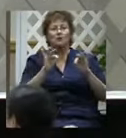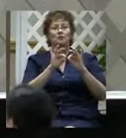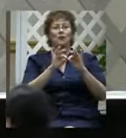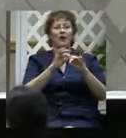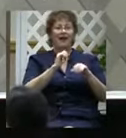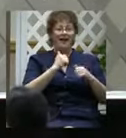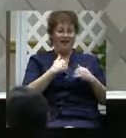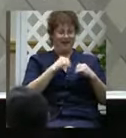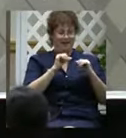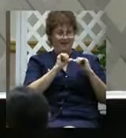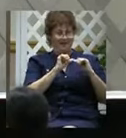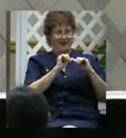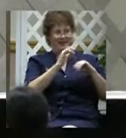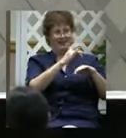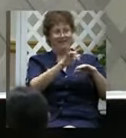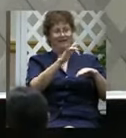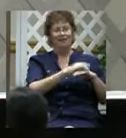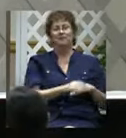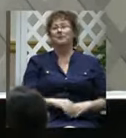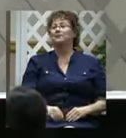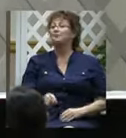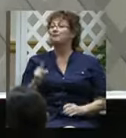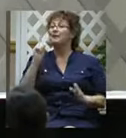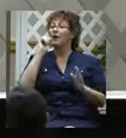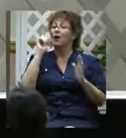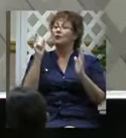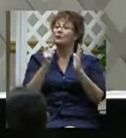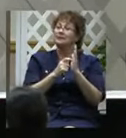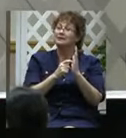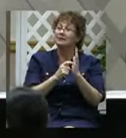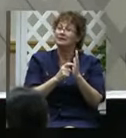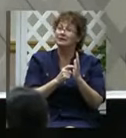that information. It identifies you could also use